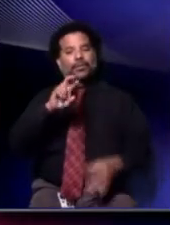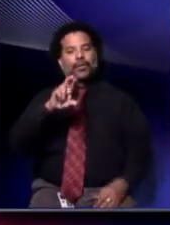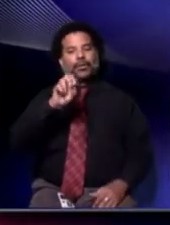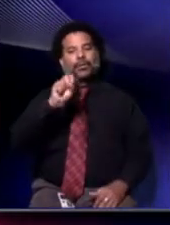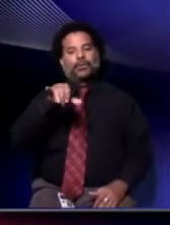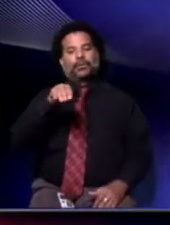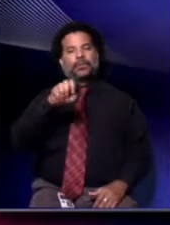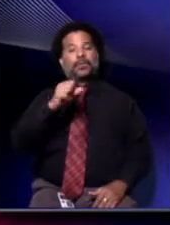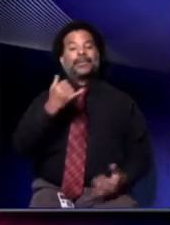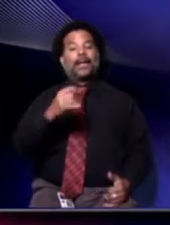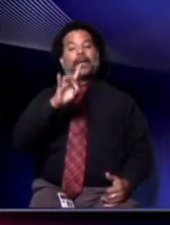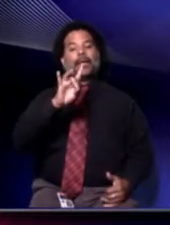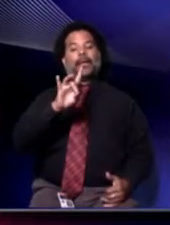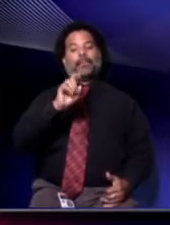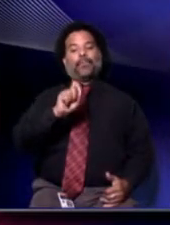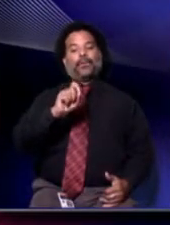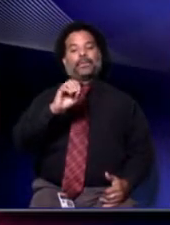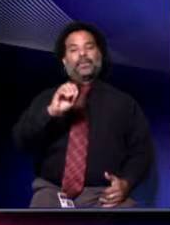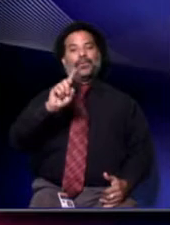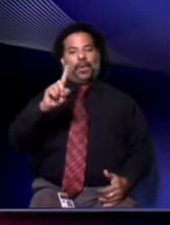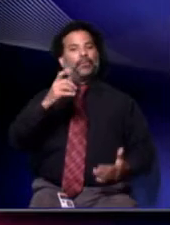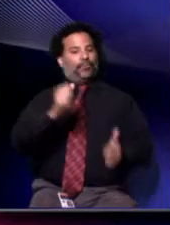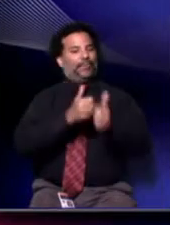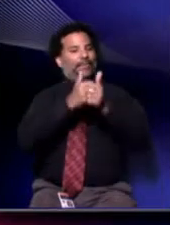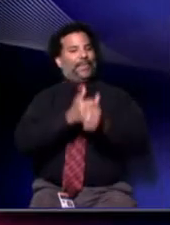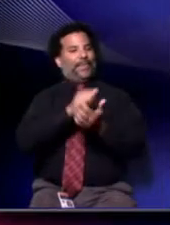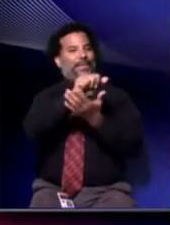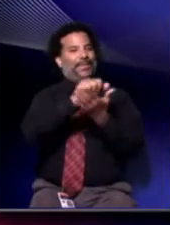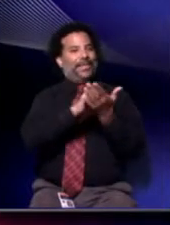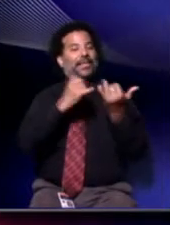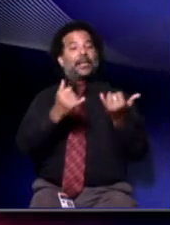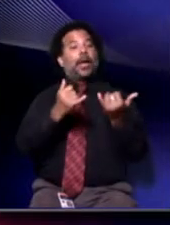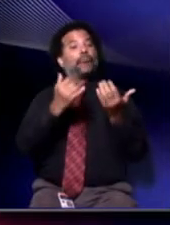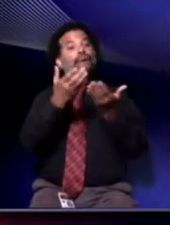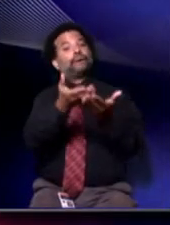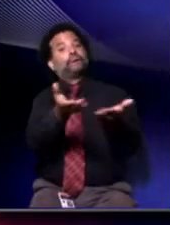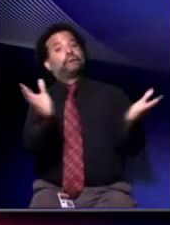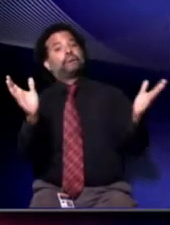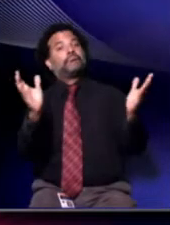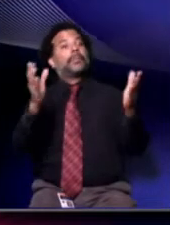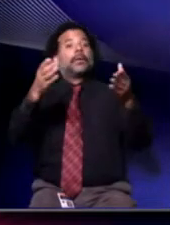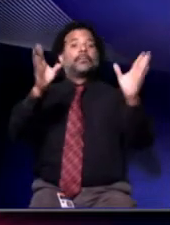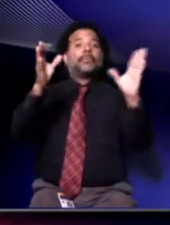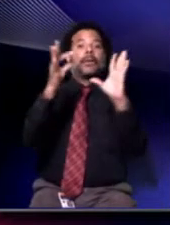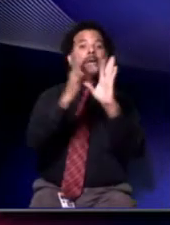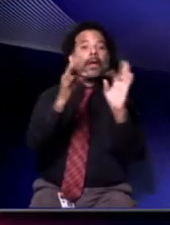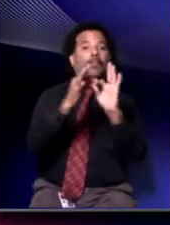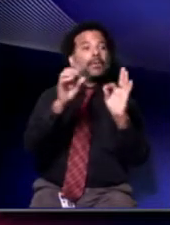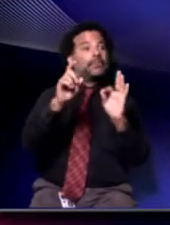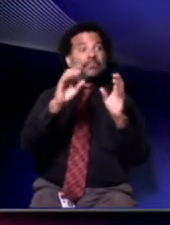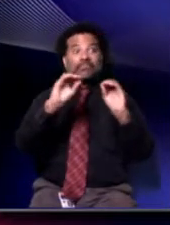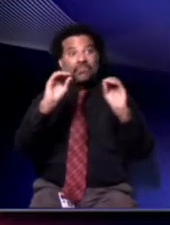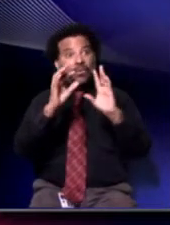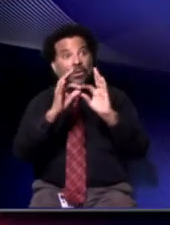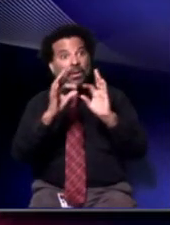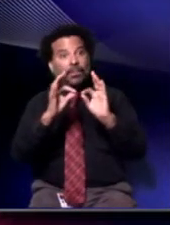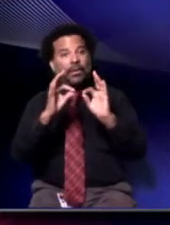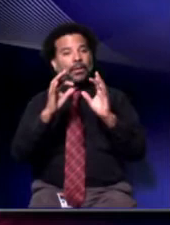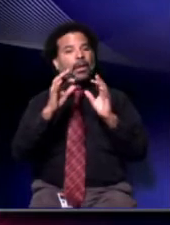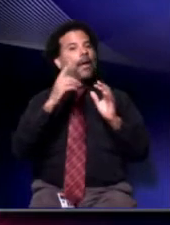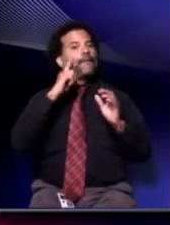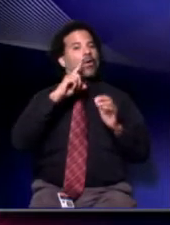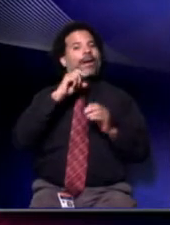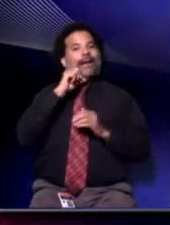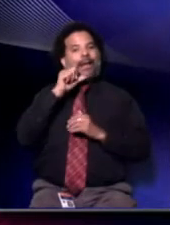Next, 8.01, trying to actually follow the agenda. Call to the public. Are there any comments? So there are no comments for